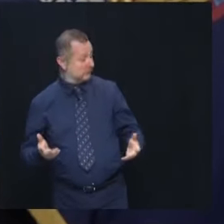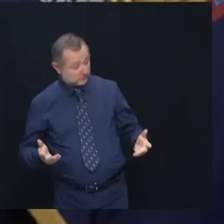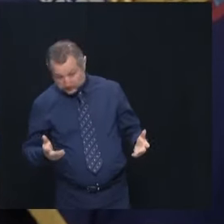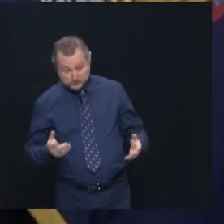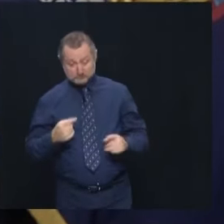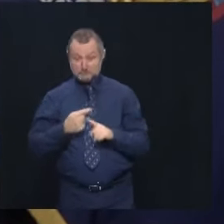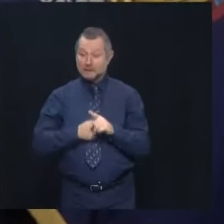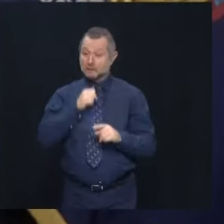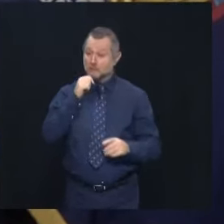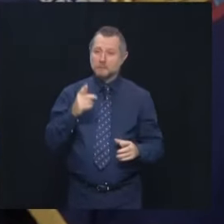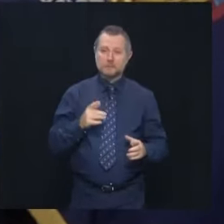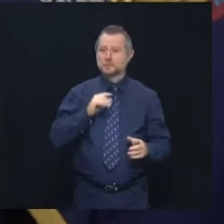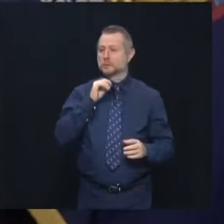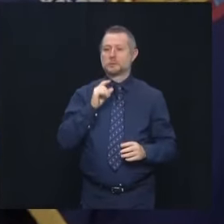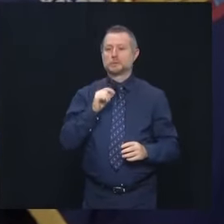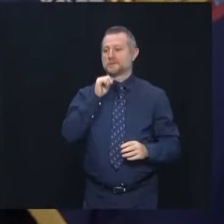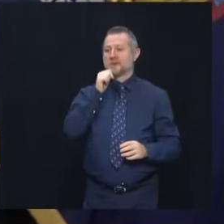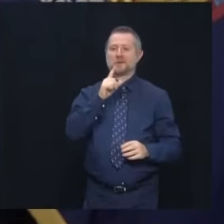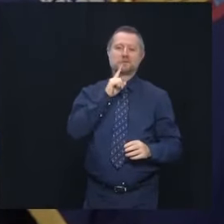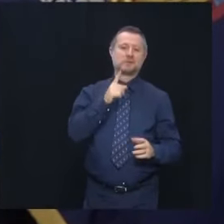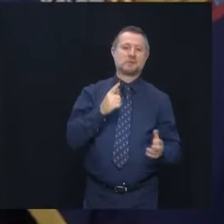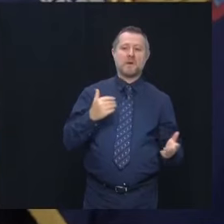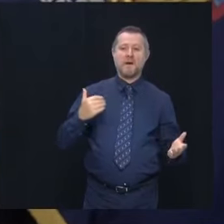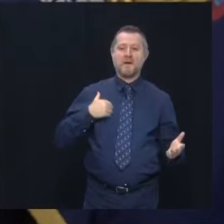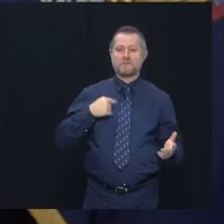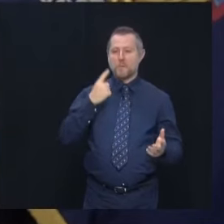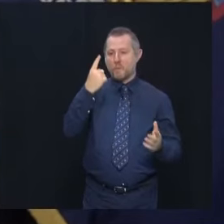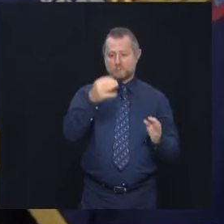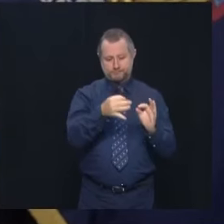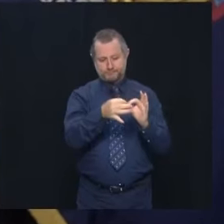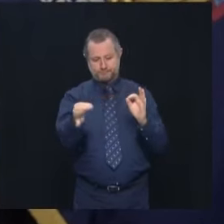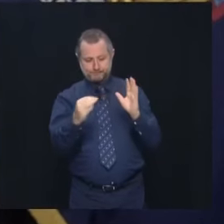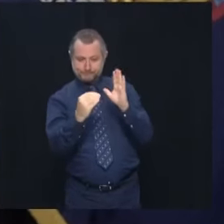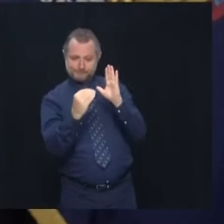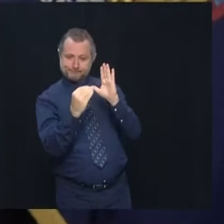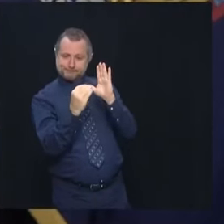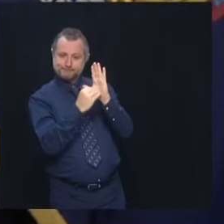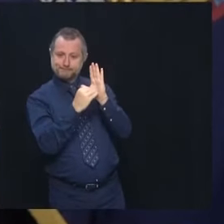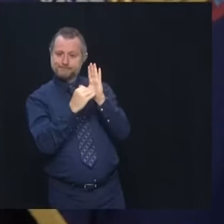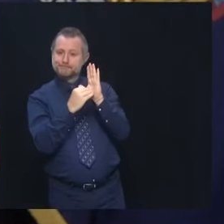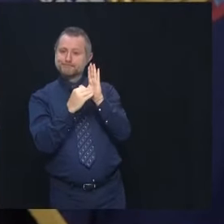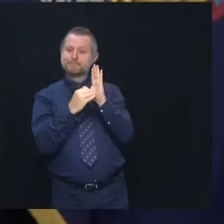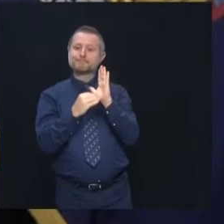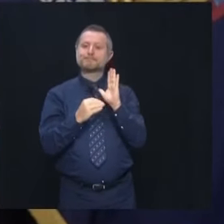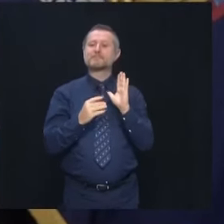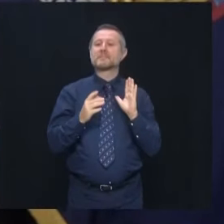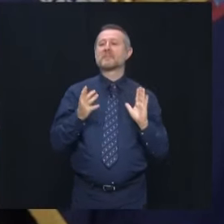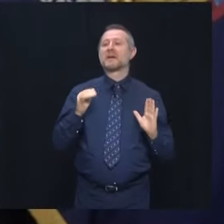but they did not have a provision that said if